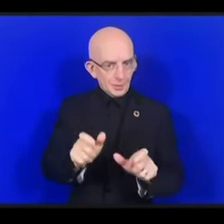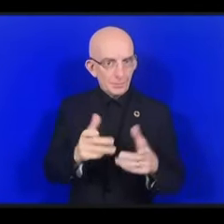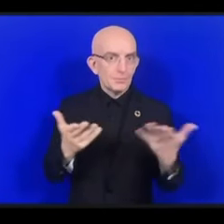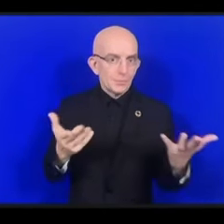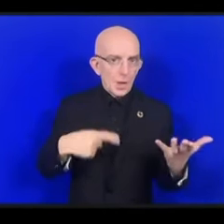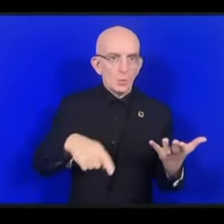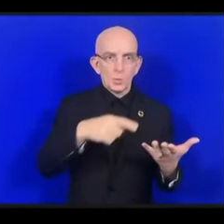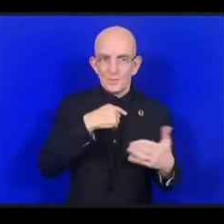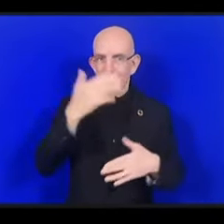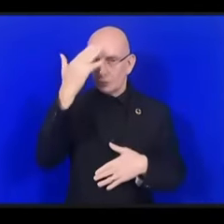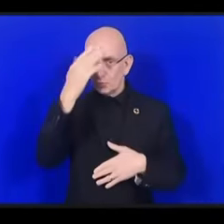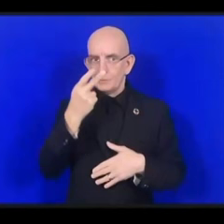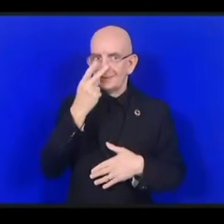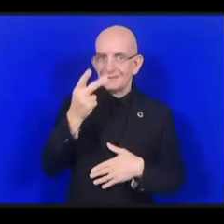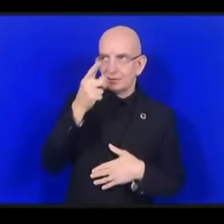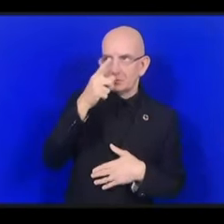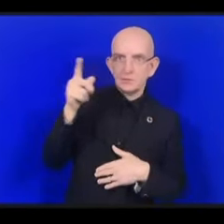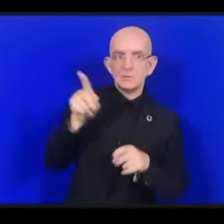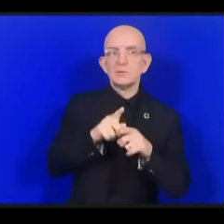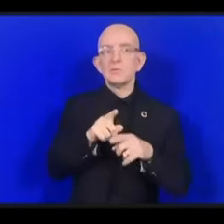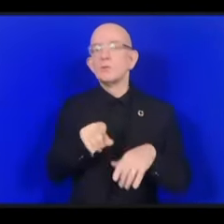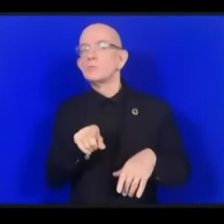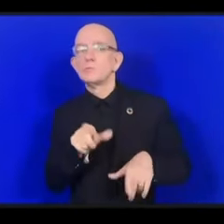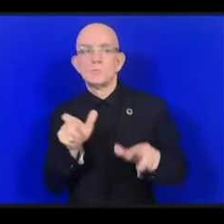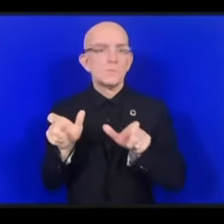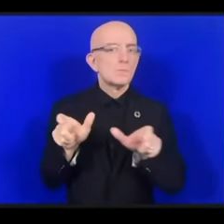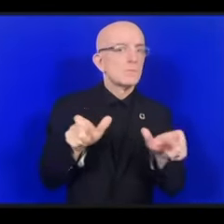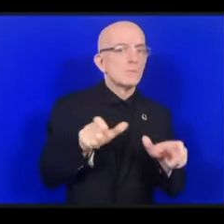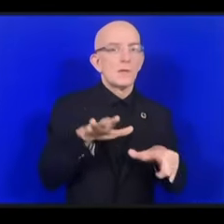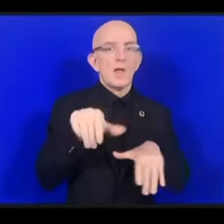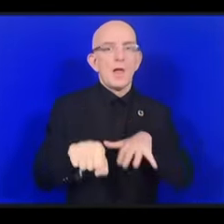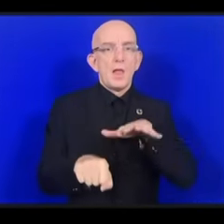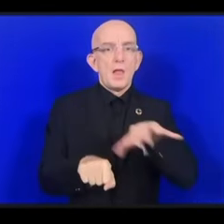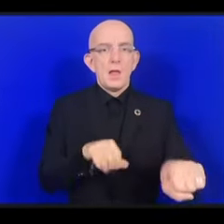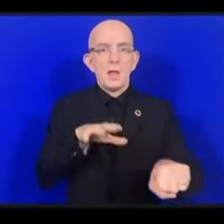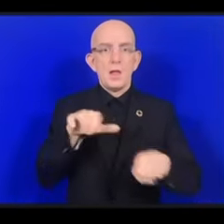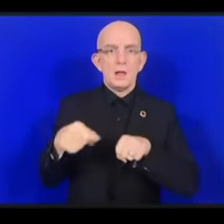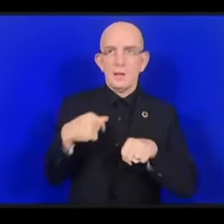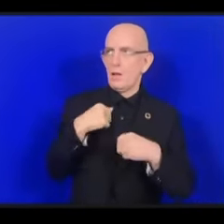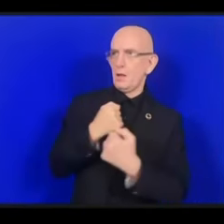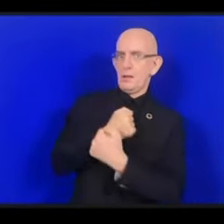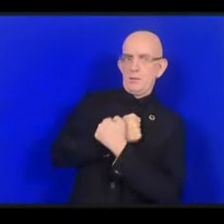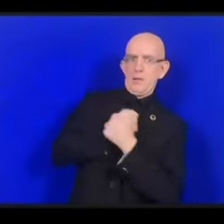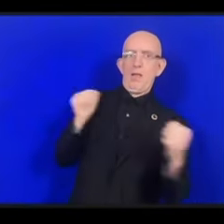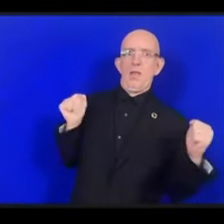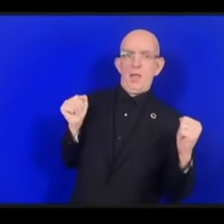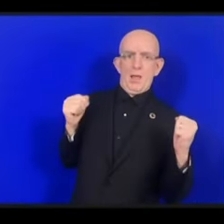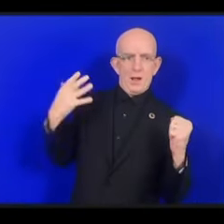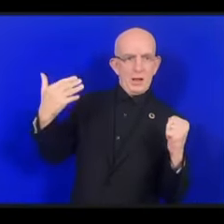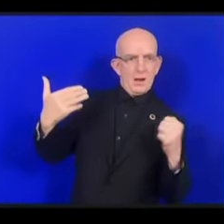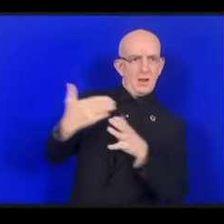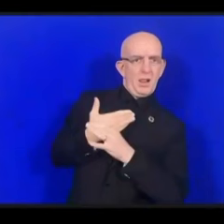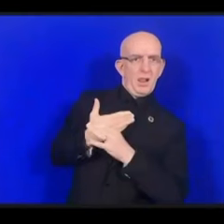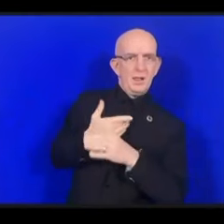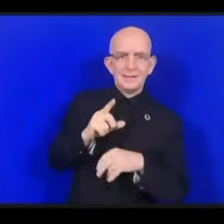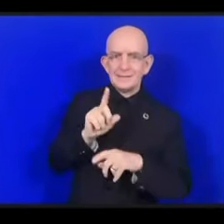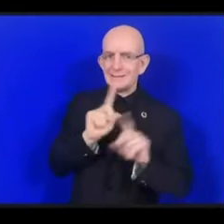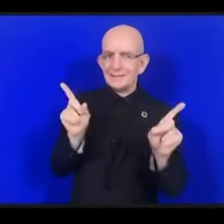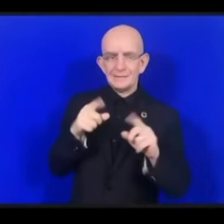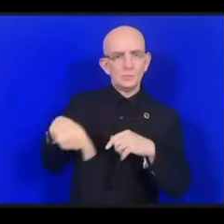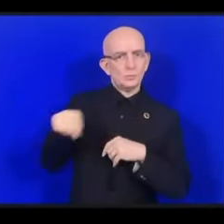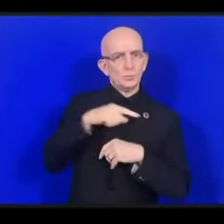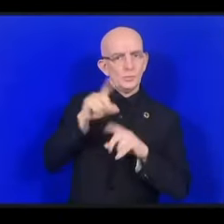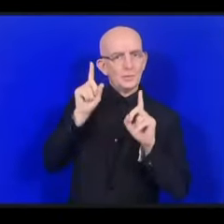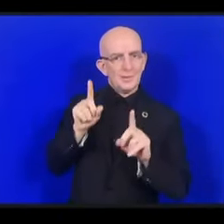practices, we must be aware of the advantages that can be utilized by our people. This can be prevalent